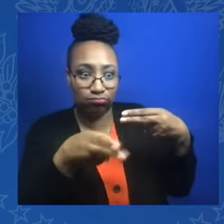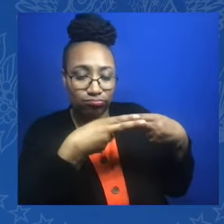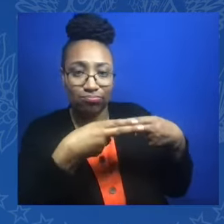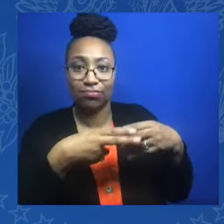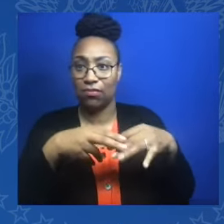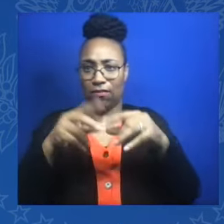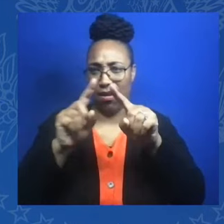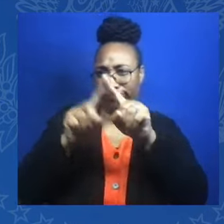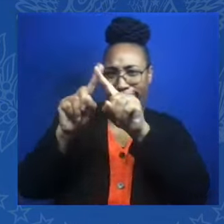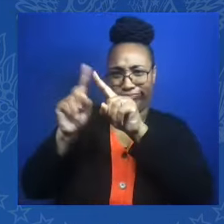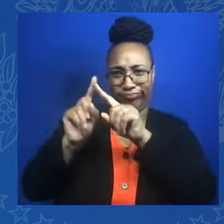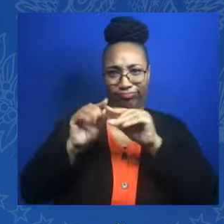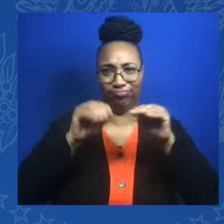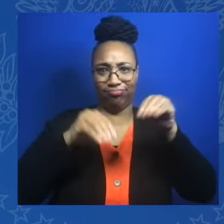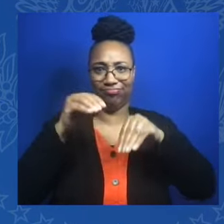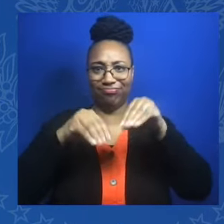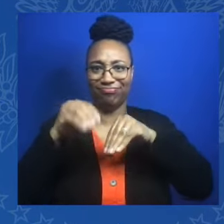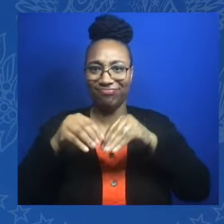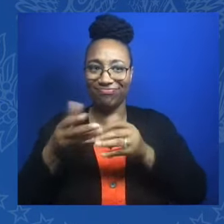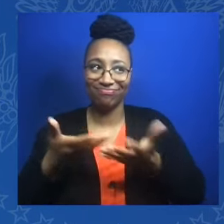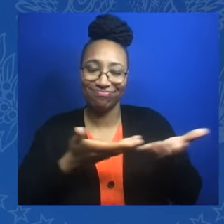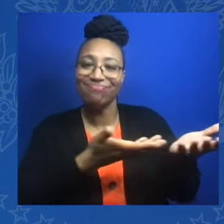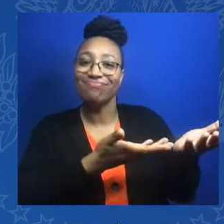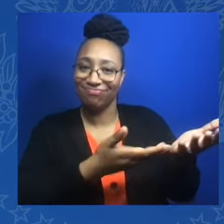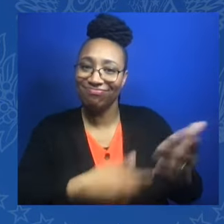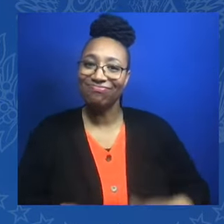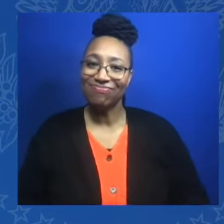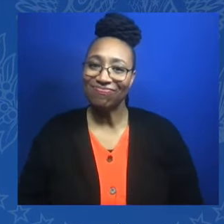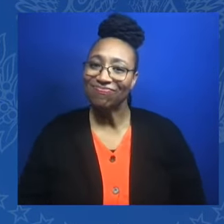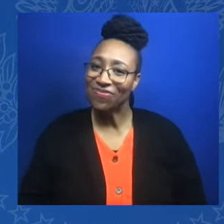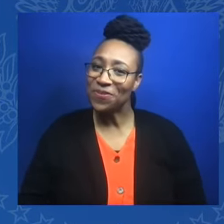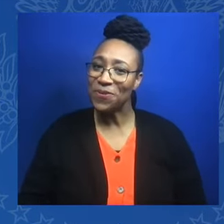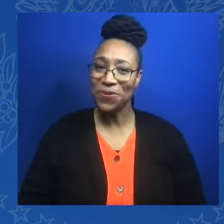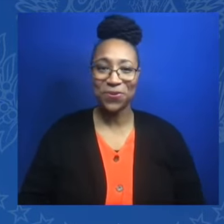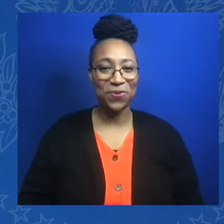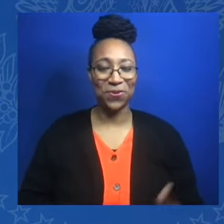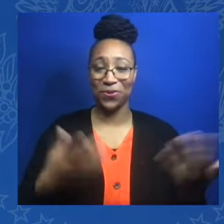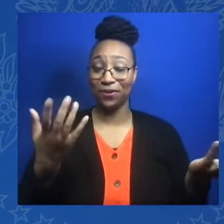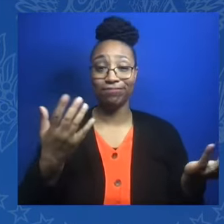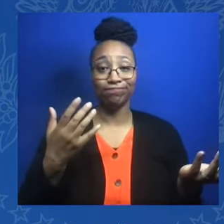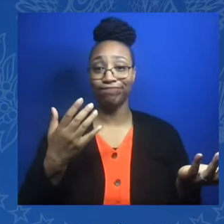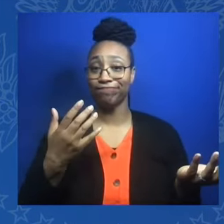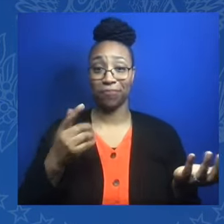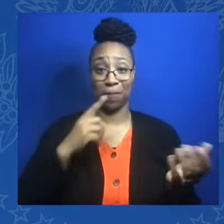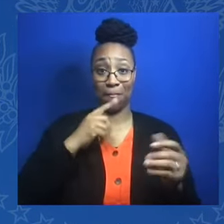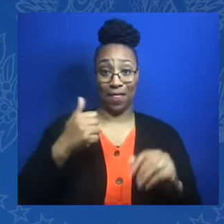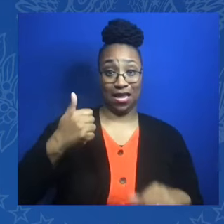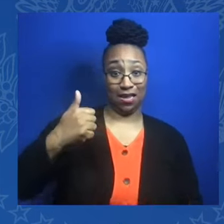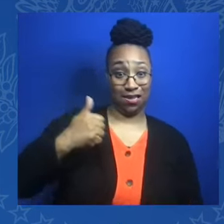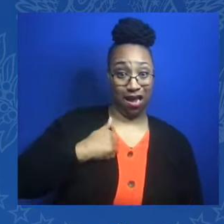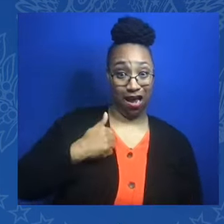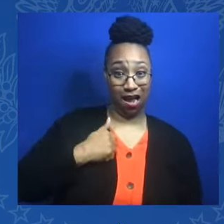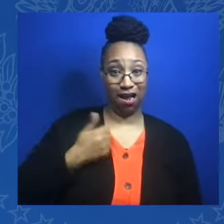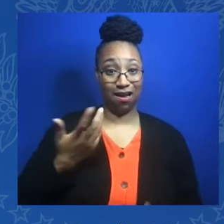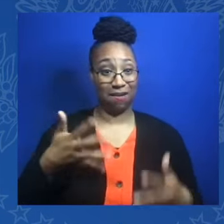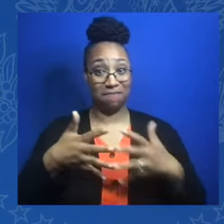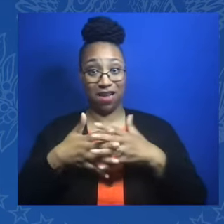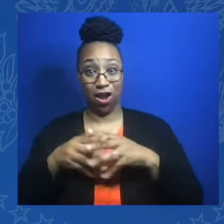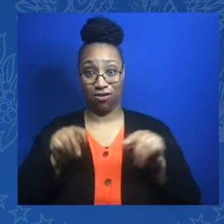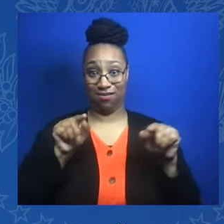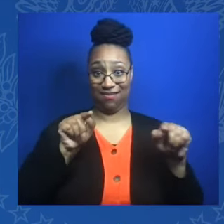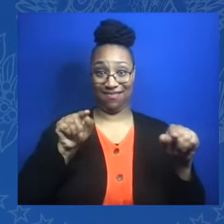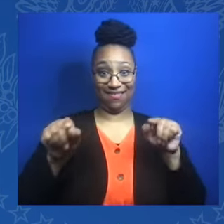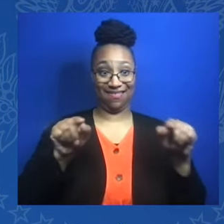In the past years have proven that Canada and the United States are not insulated from the challenges that impact the rest of the world. The world